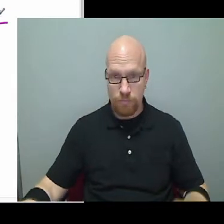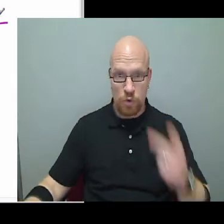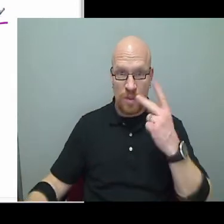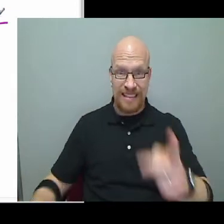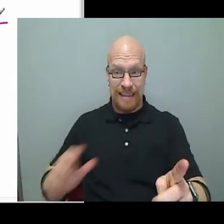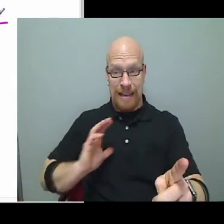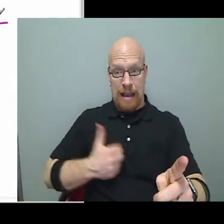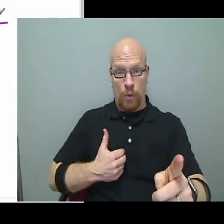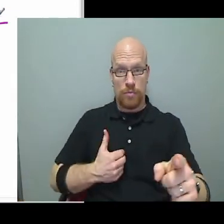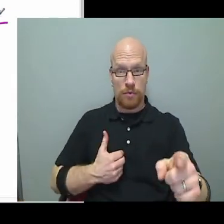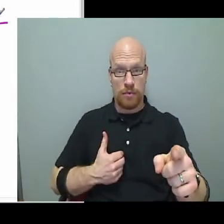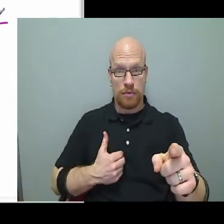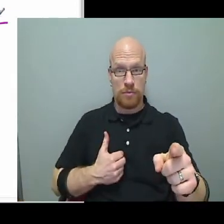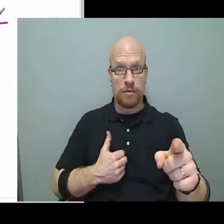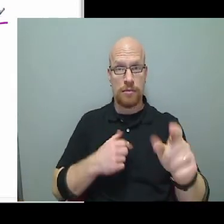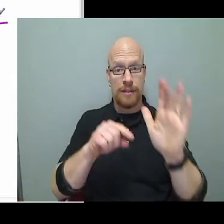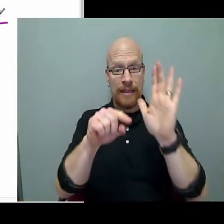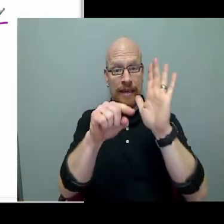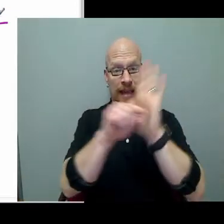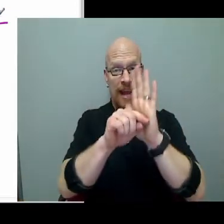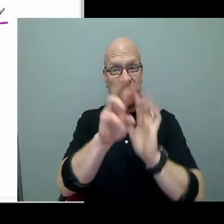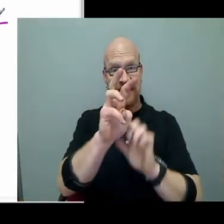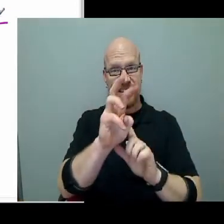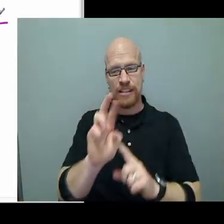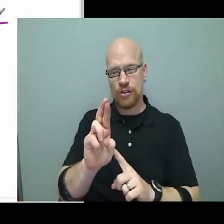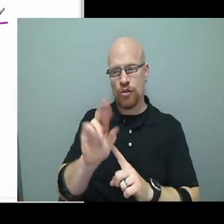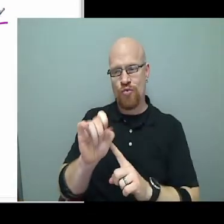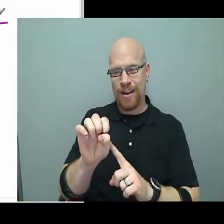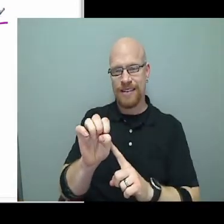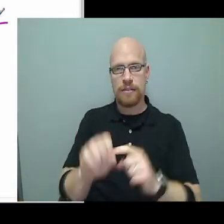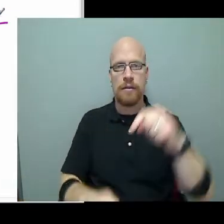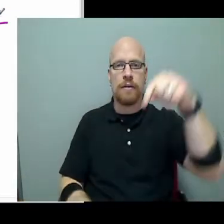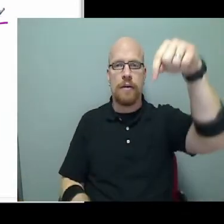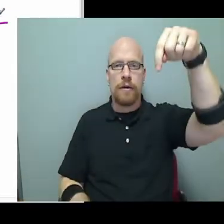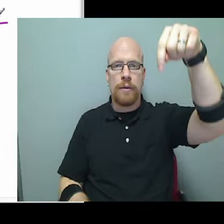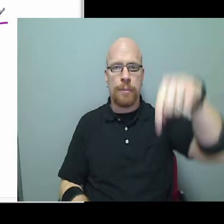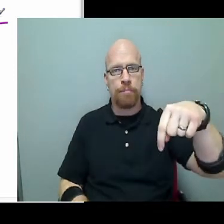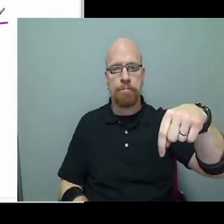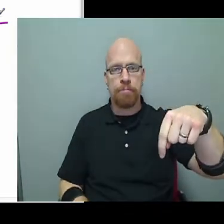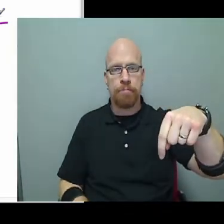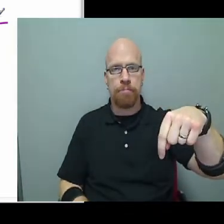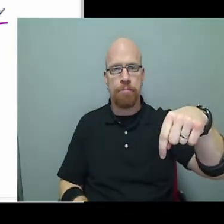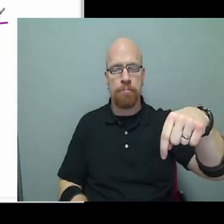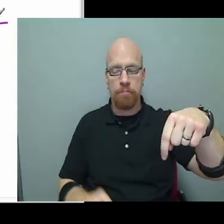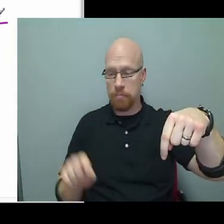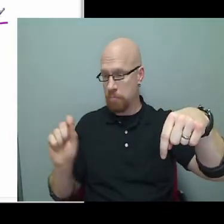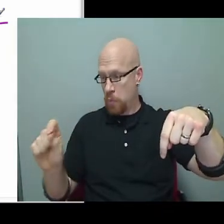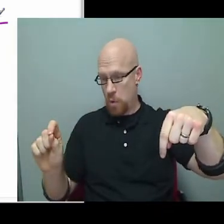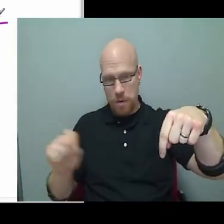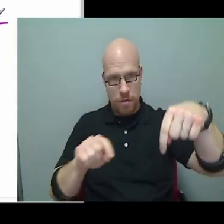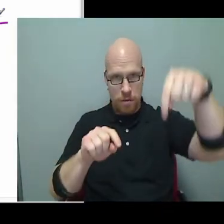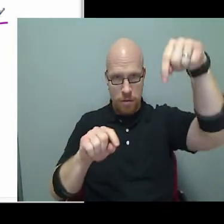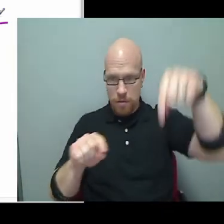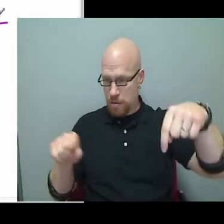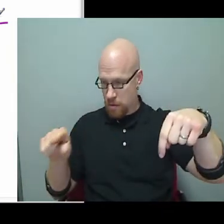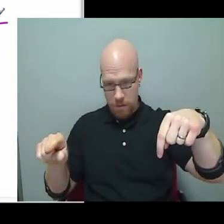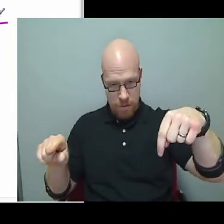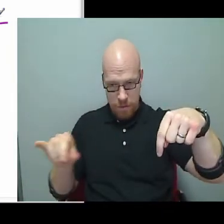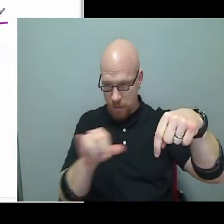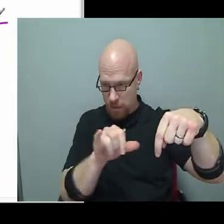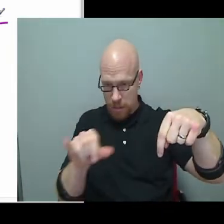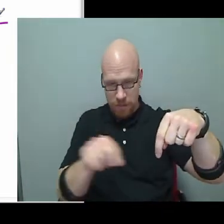can see what we're using. We have -6 for our rise, which is 6 down. We go to our level at the second